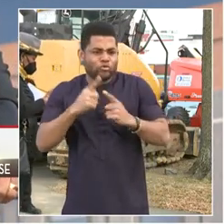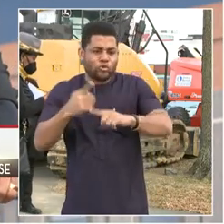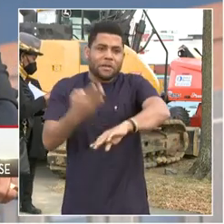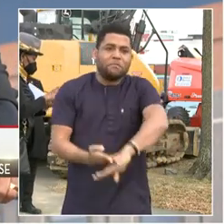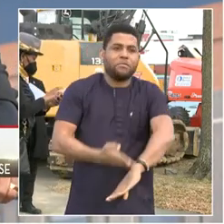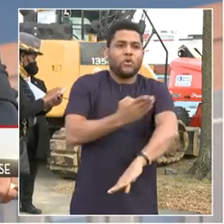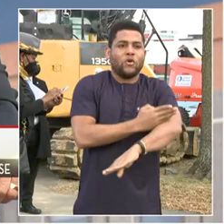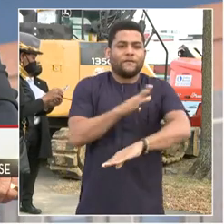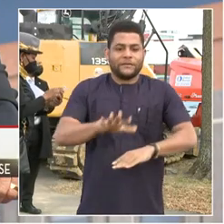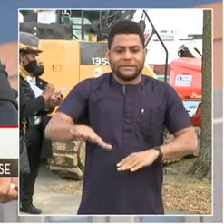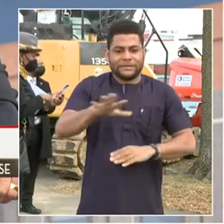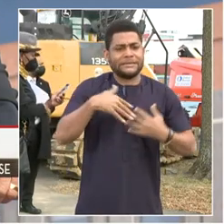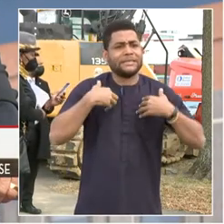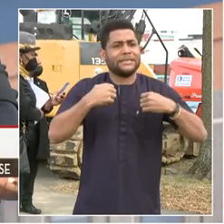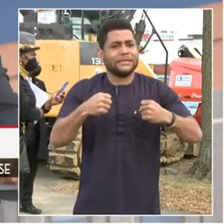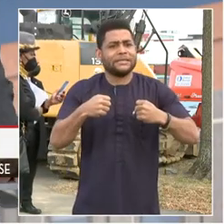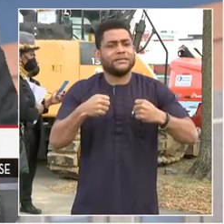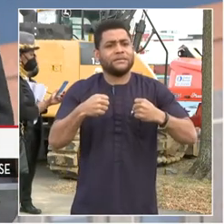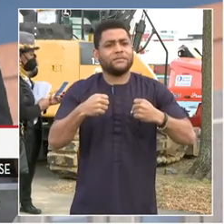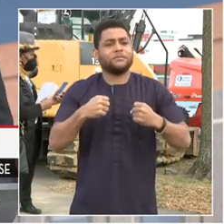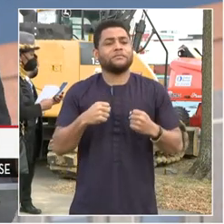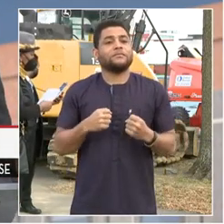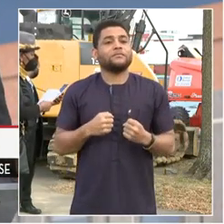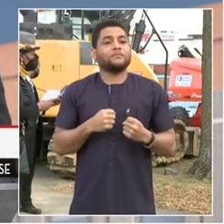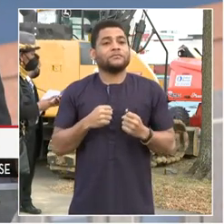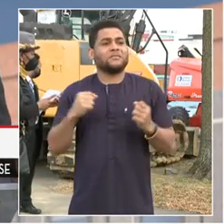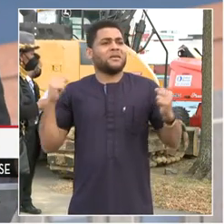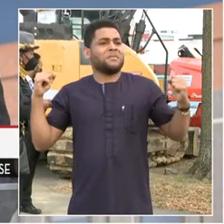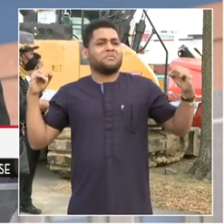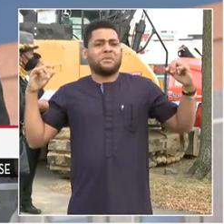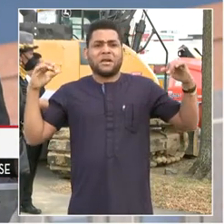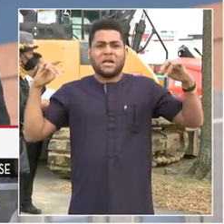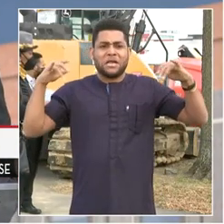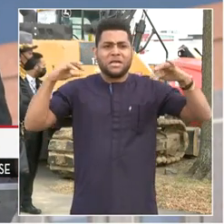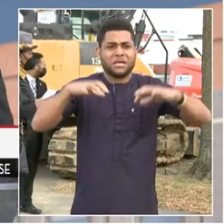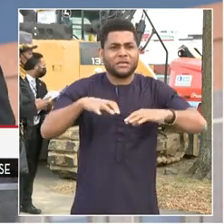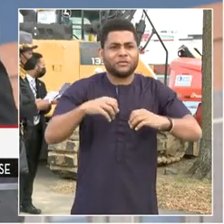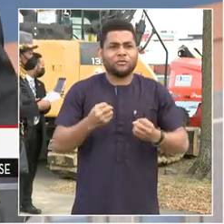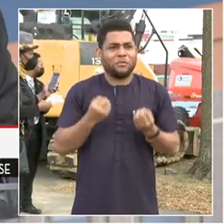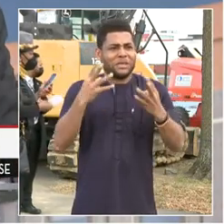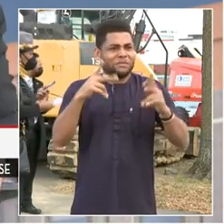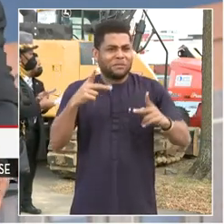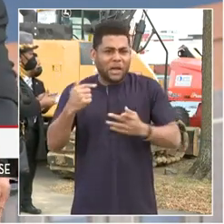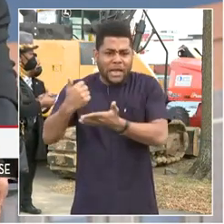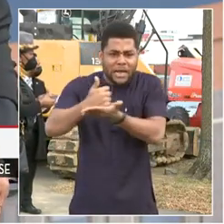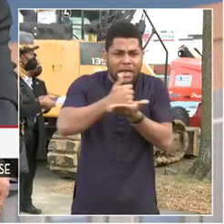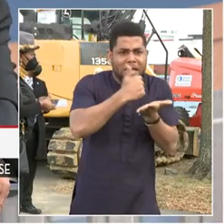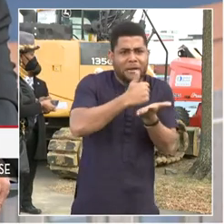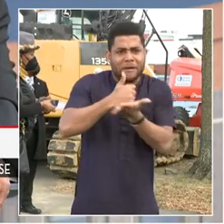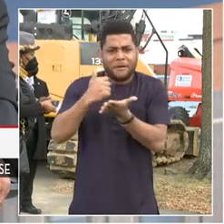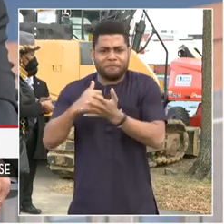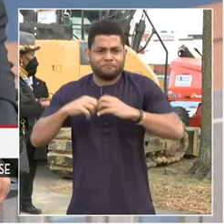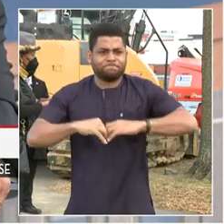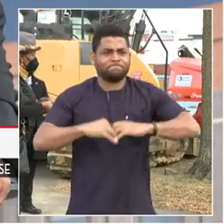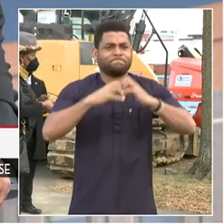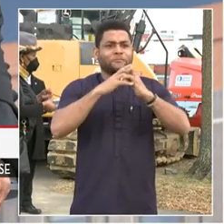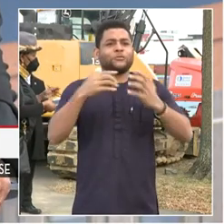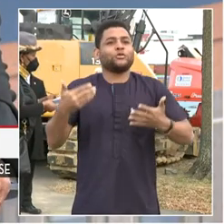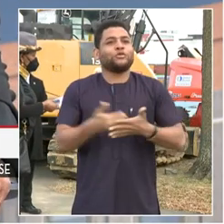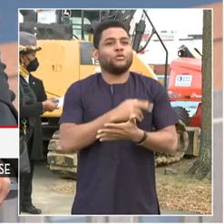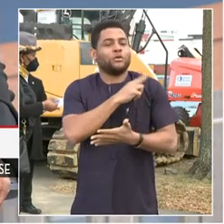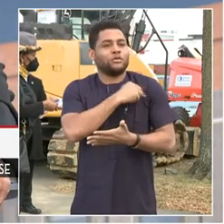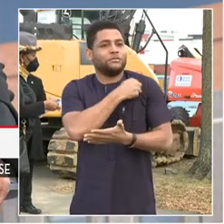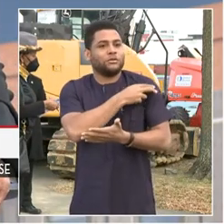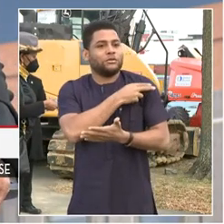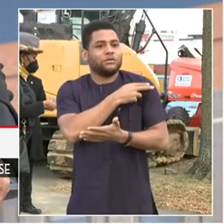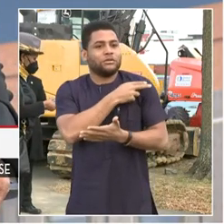bringing together so many people who are helping to make this happen. Because of the work that